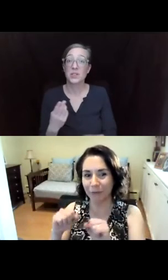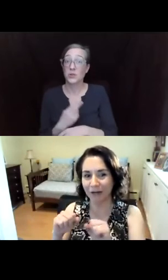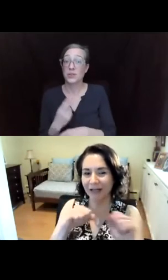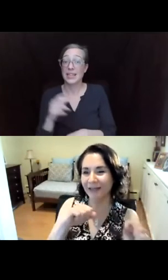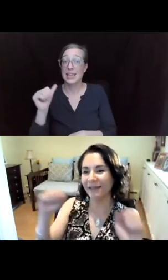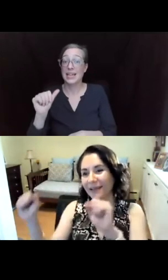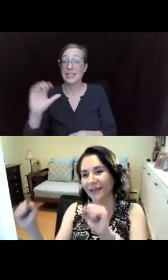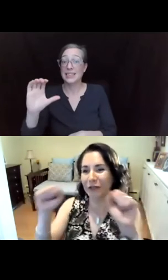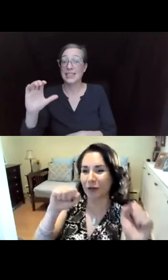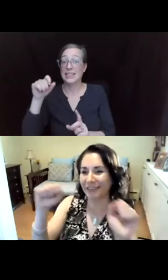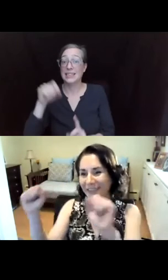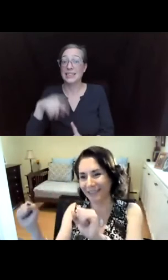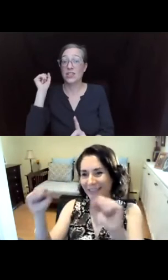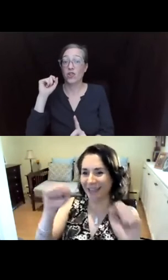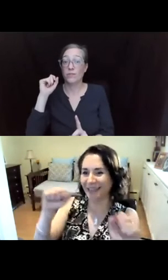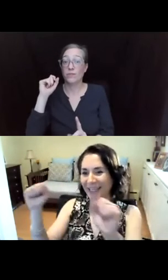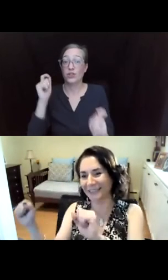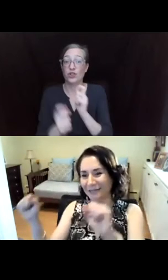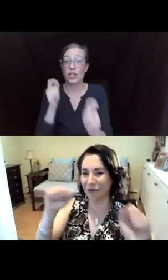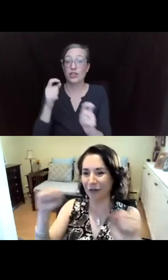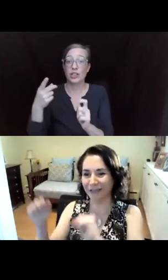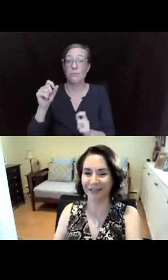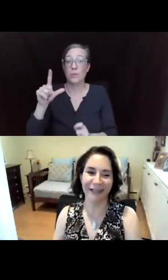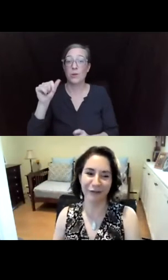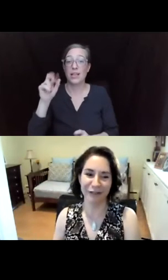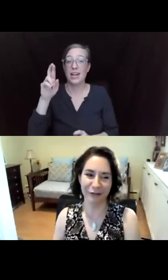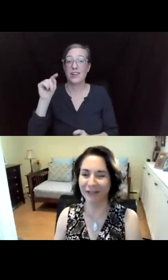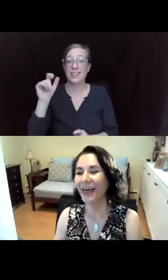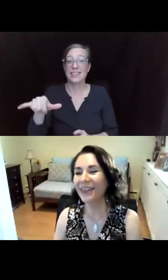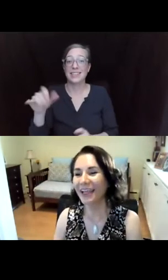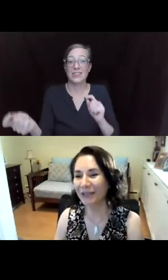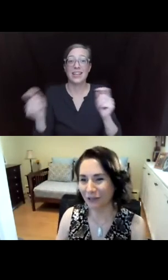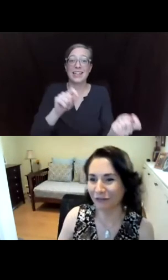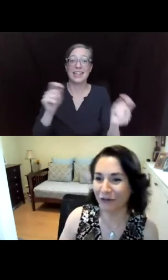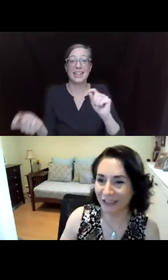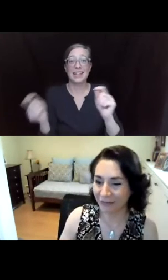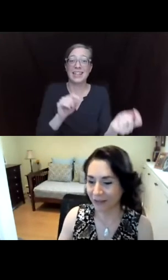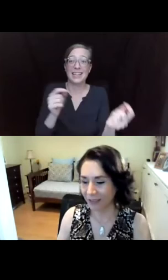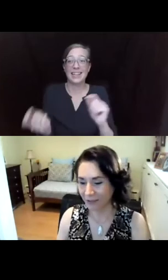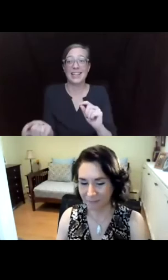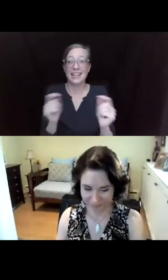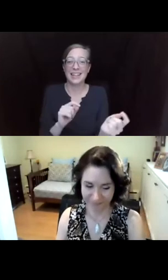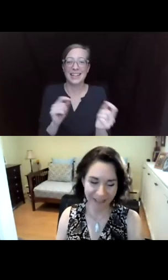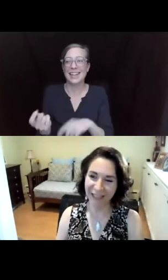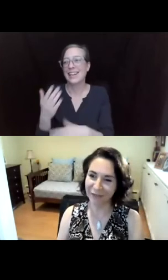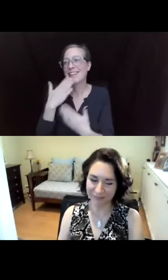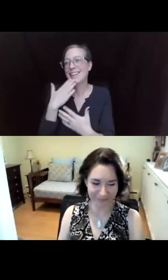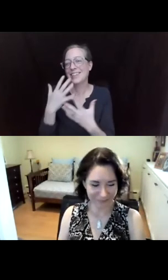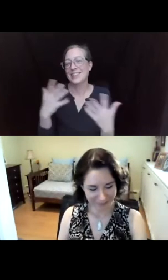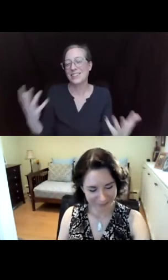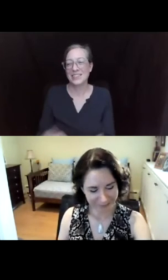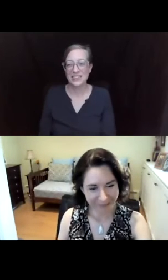changing the polarity, and you can see the cells dancing from one side to the other. Thank you so much for this invitation. Thank